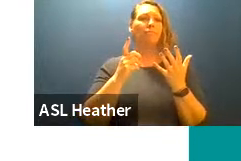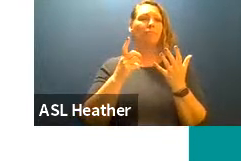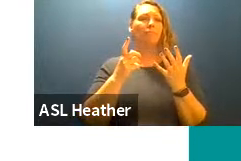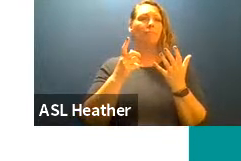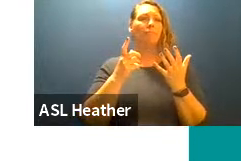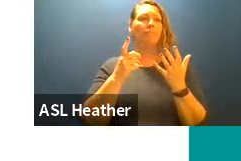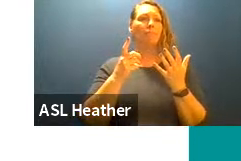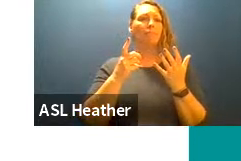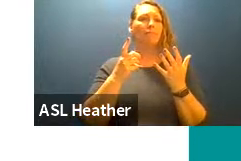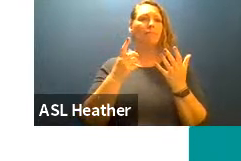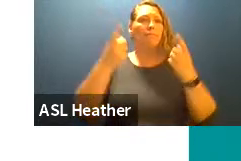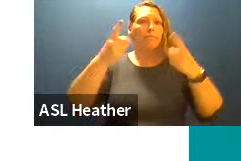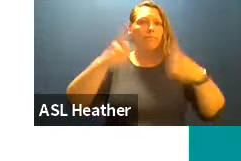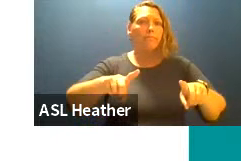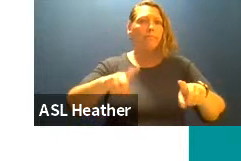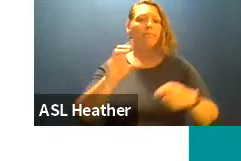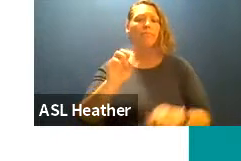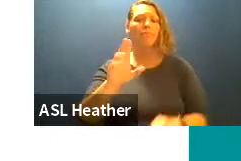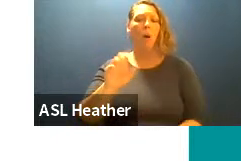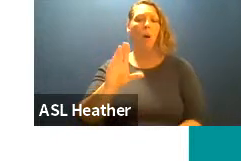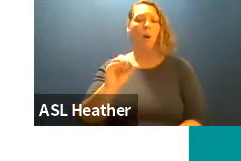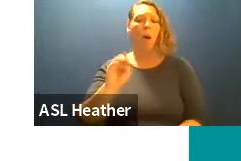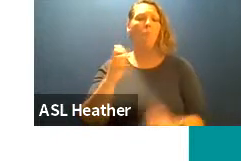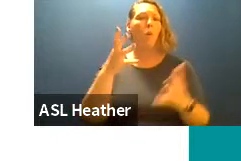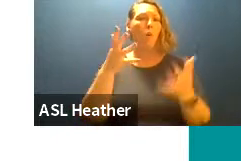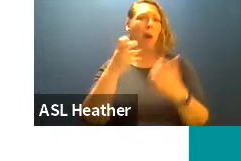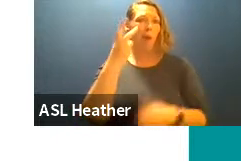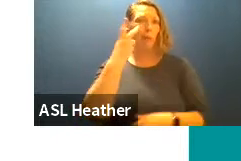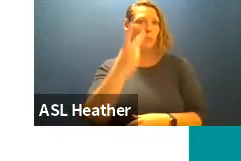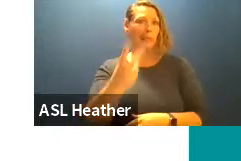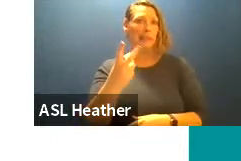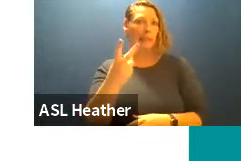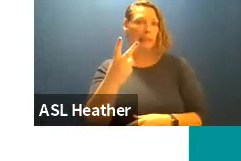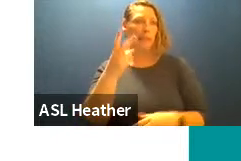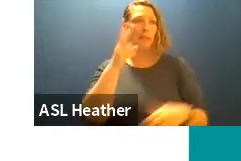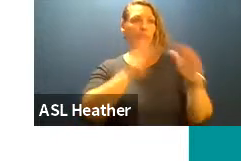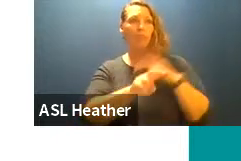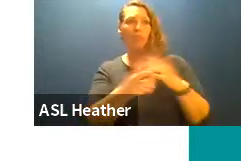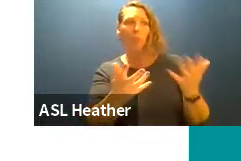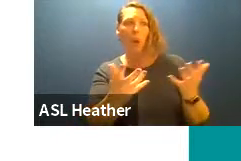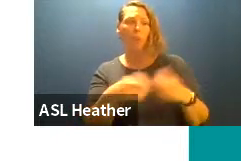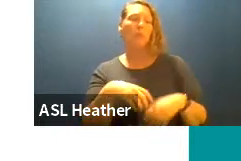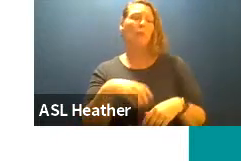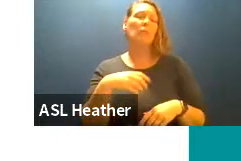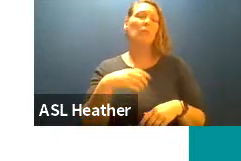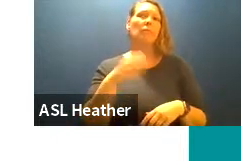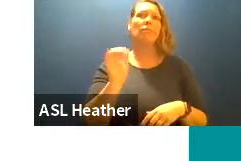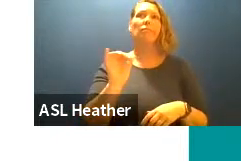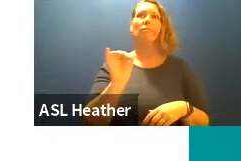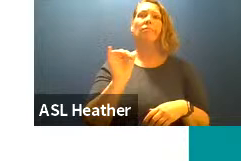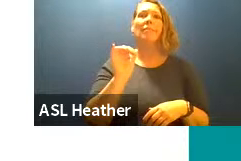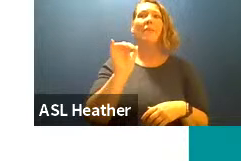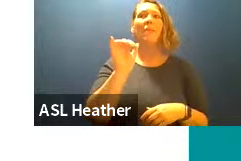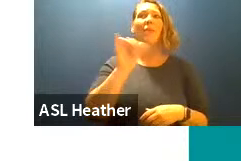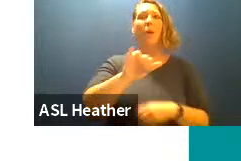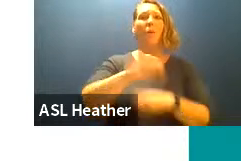see as just a way to, because those are the things that